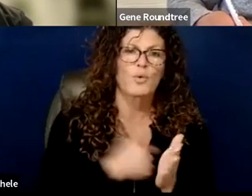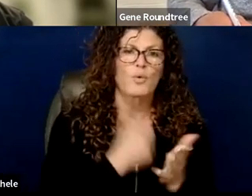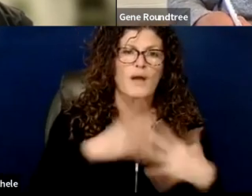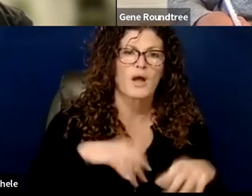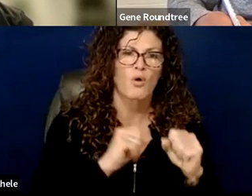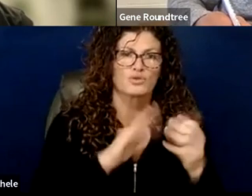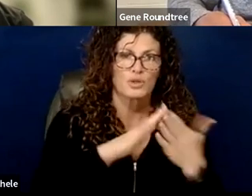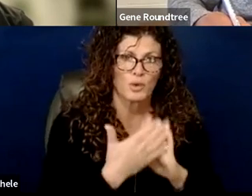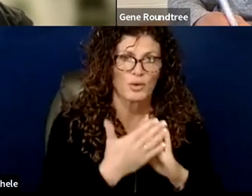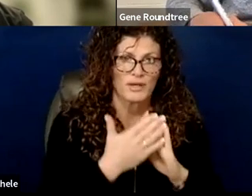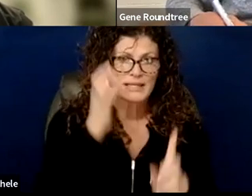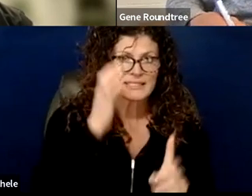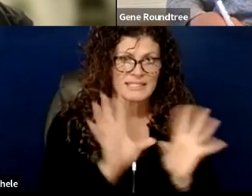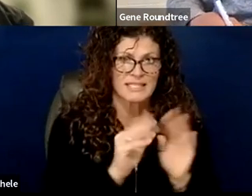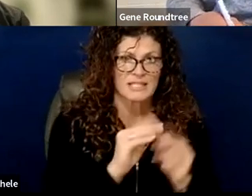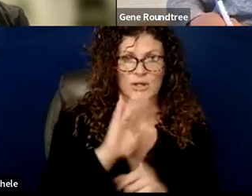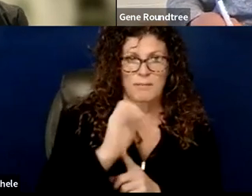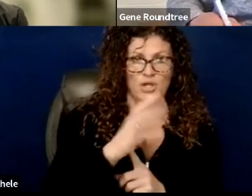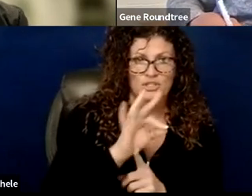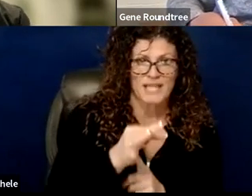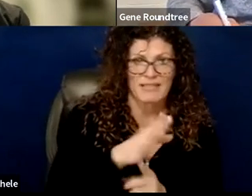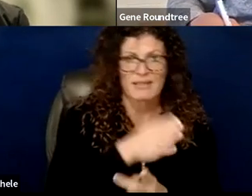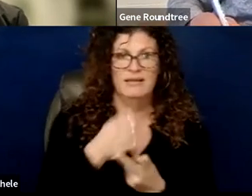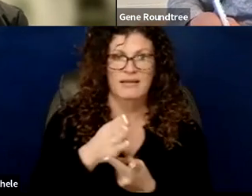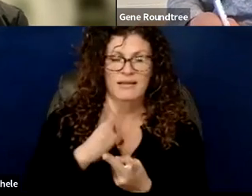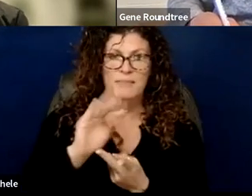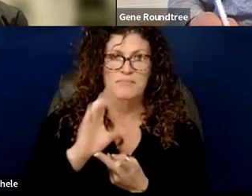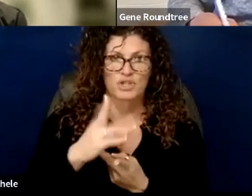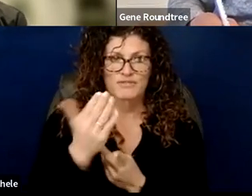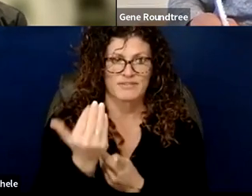on the 9th of March and then again on the 15th of March.